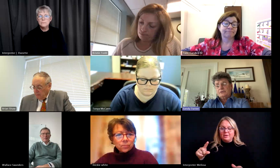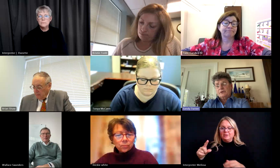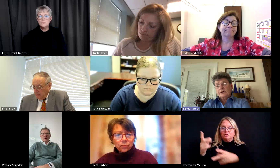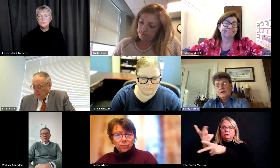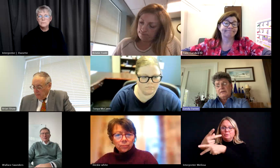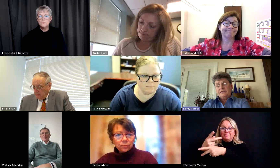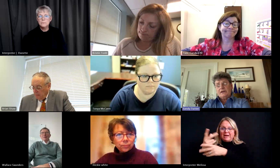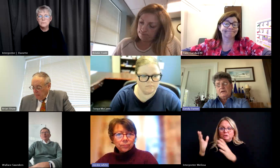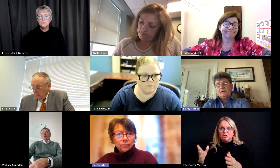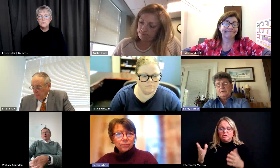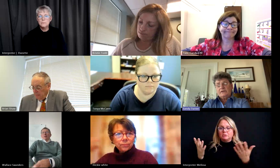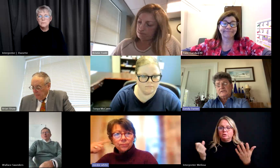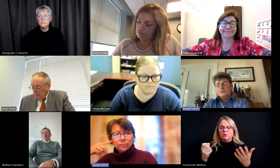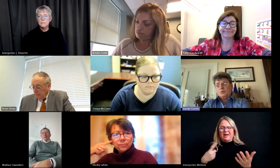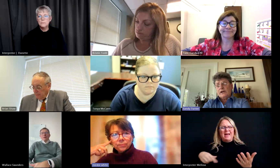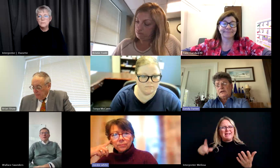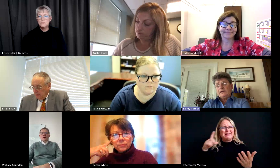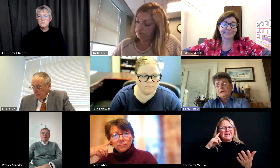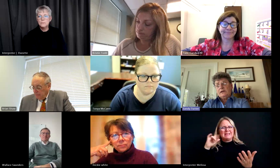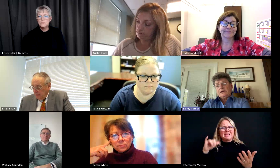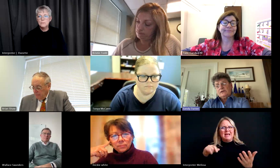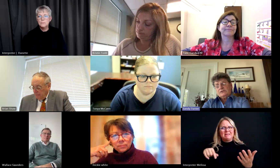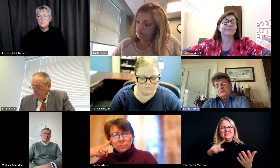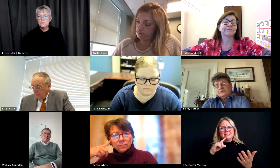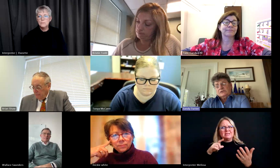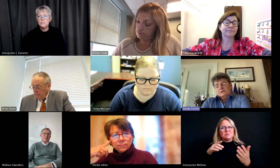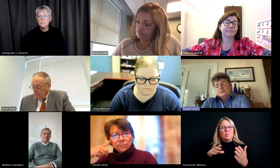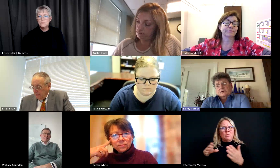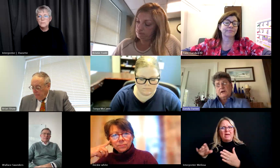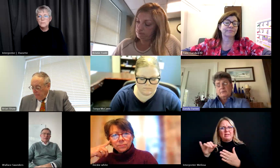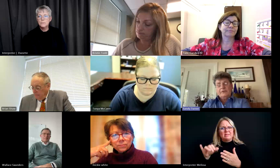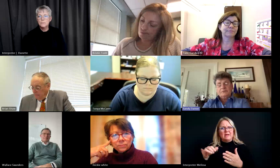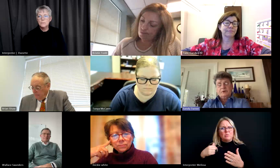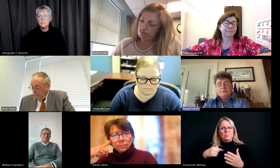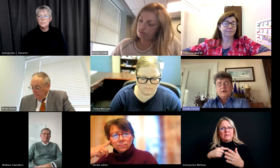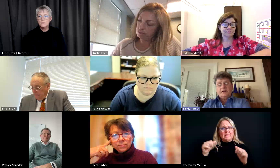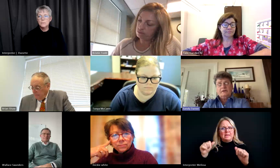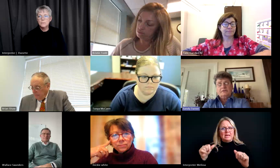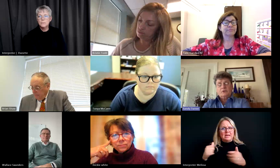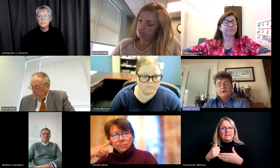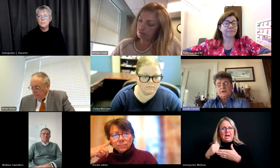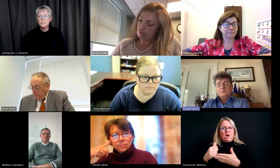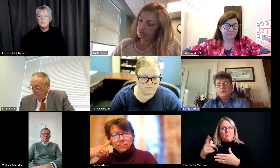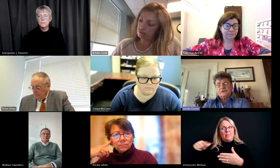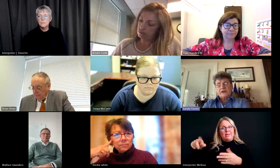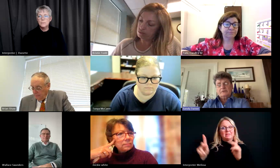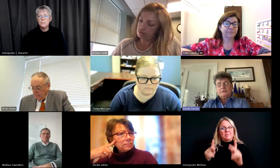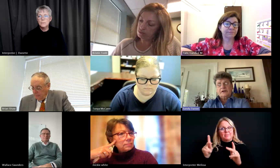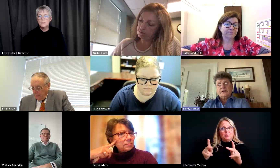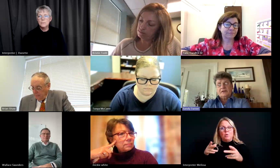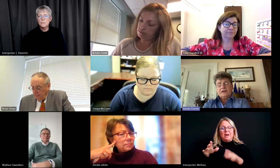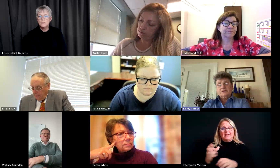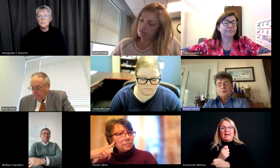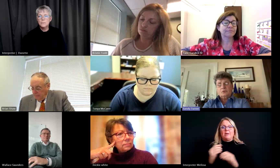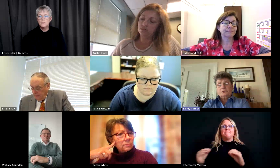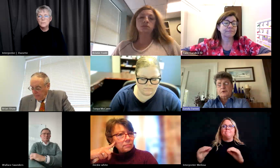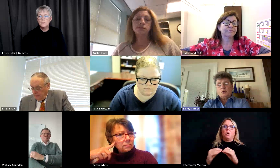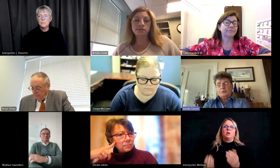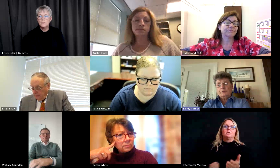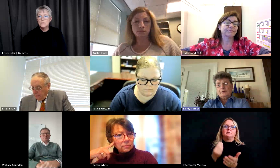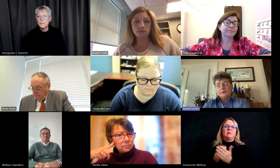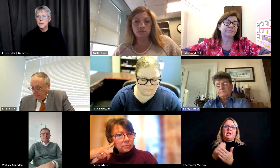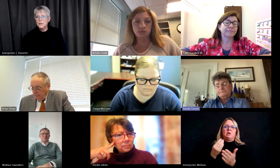supervisors. So I think this is a way to help these people out. It's a way to get more salary, and I think it's a